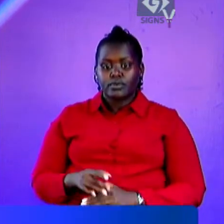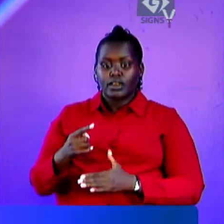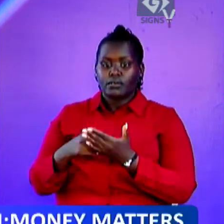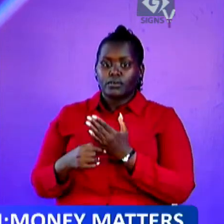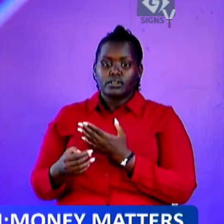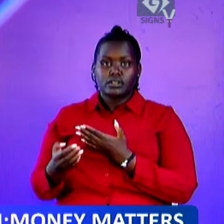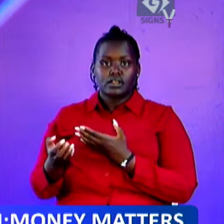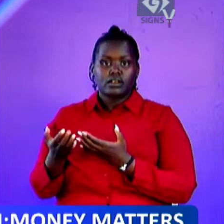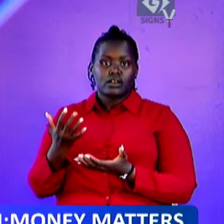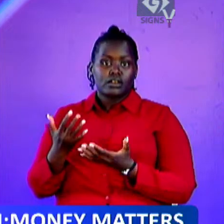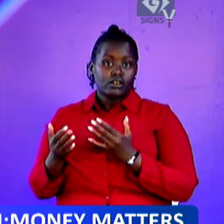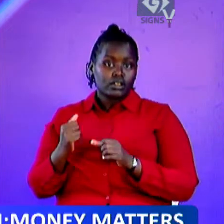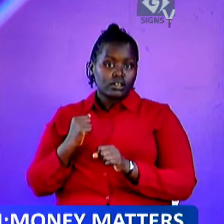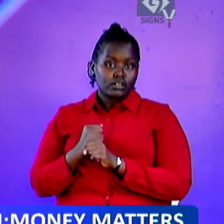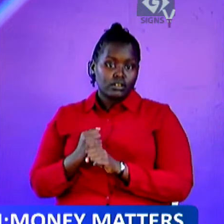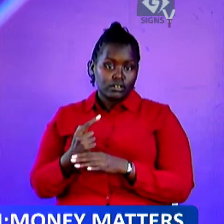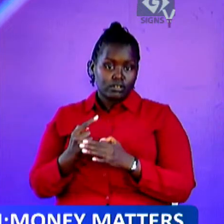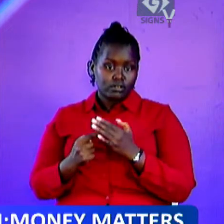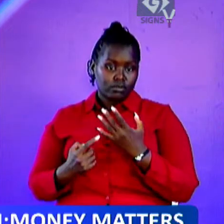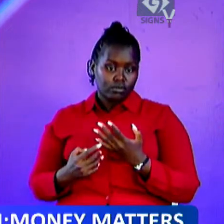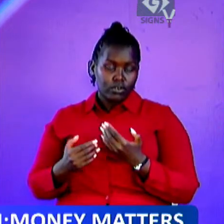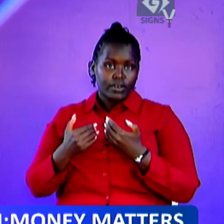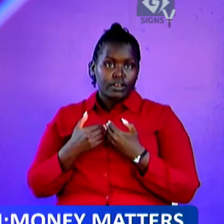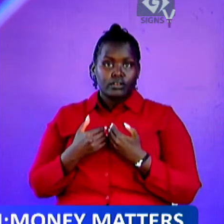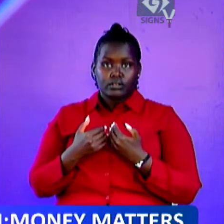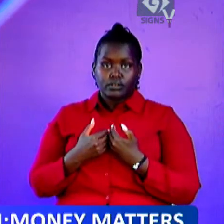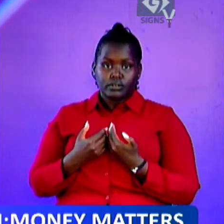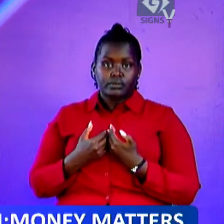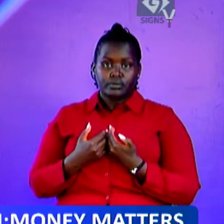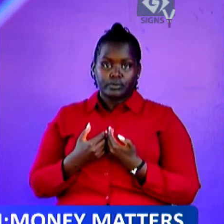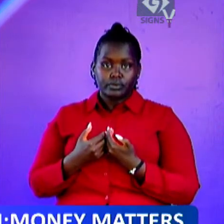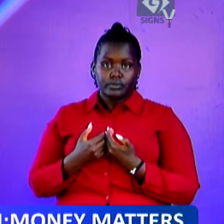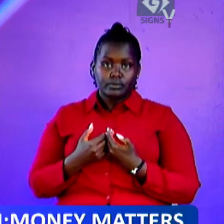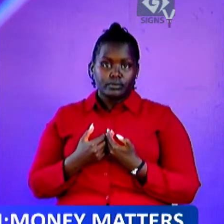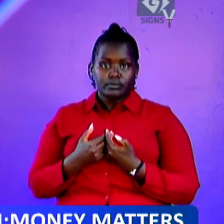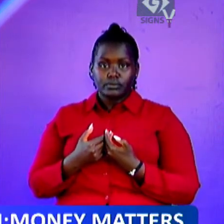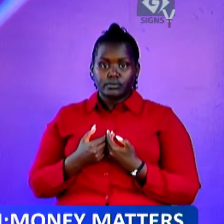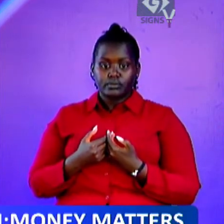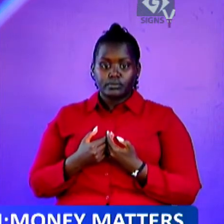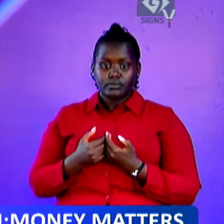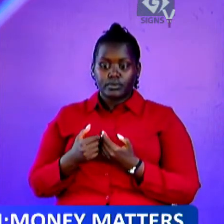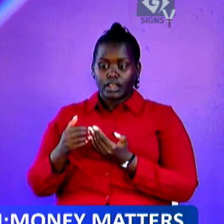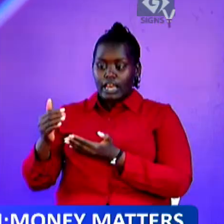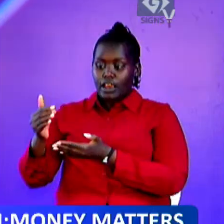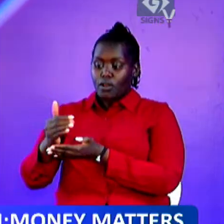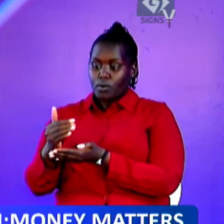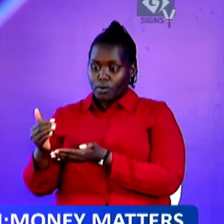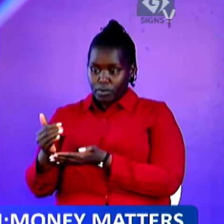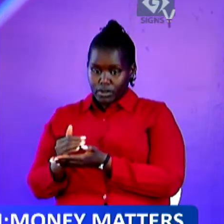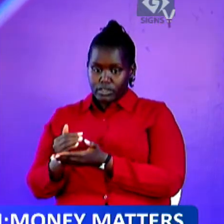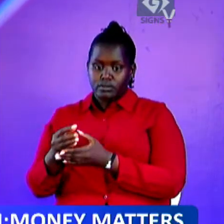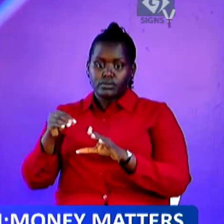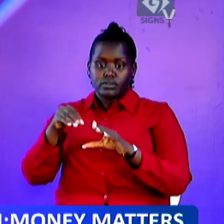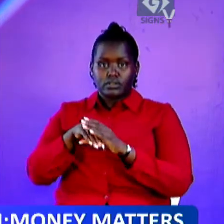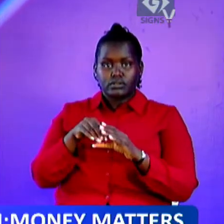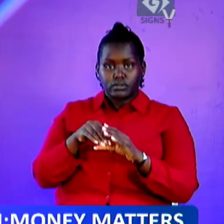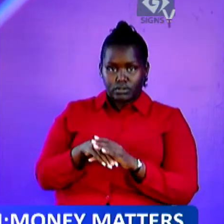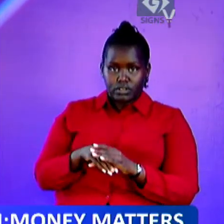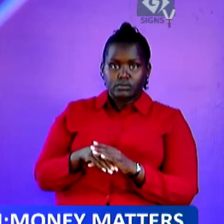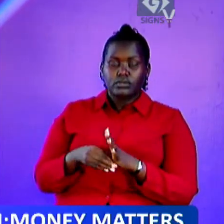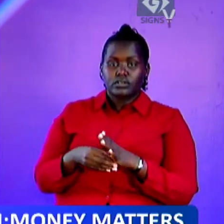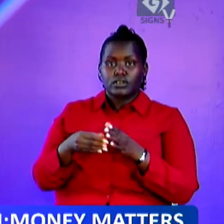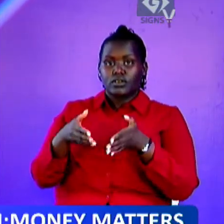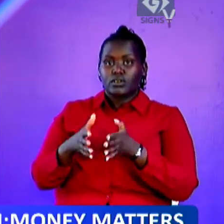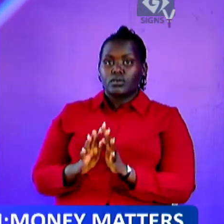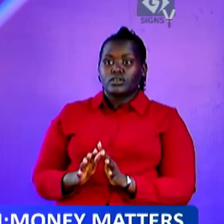done is that they have essentially said that collective investment schemes, for them to invest in